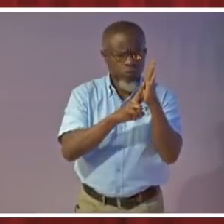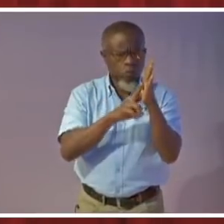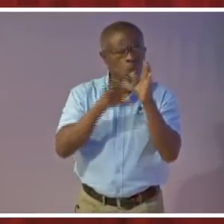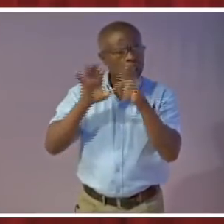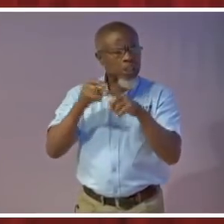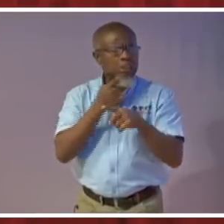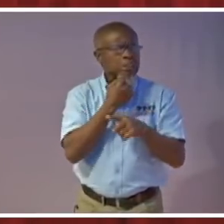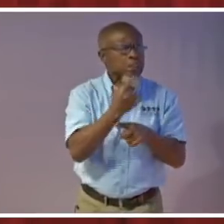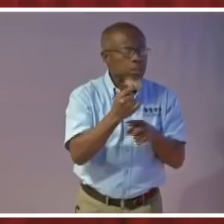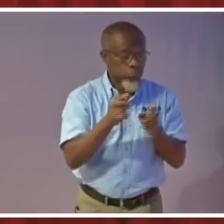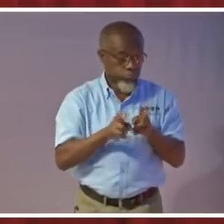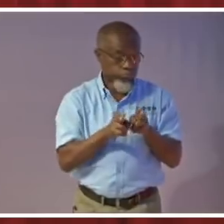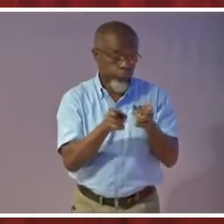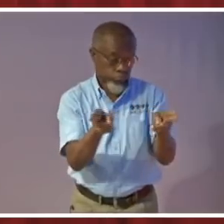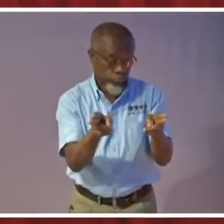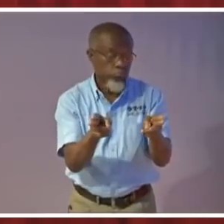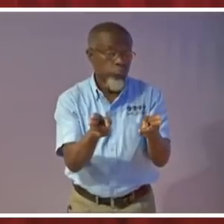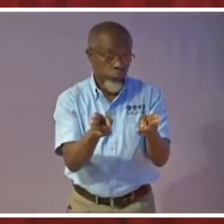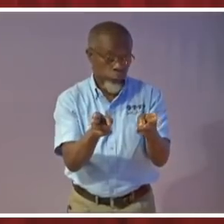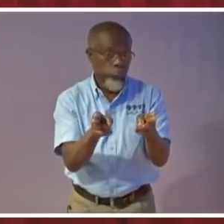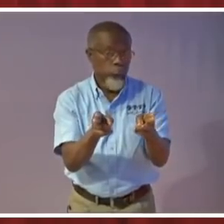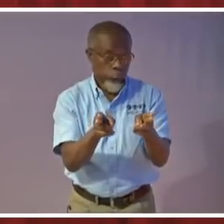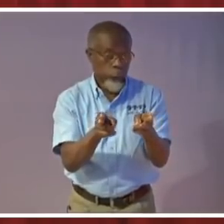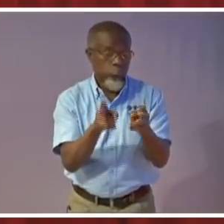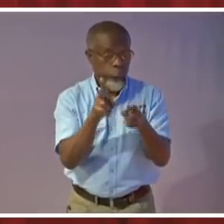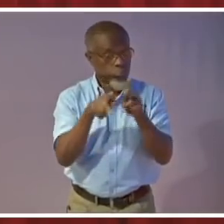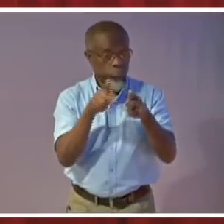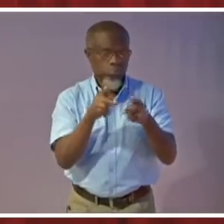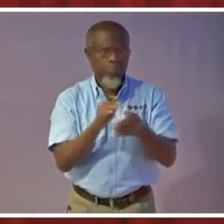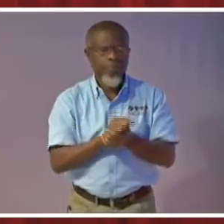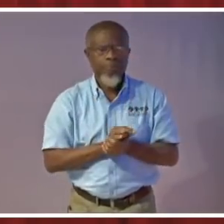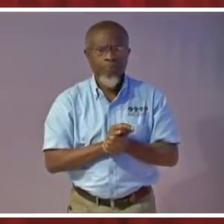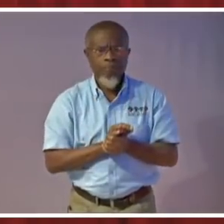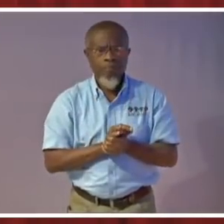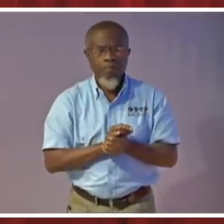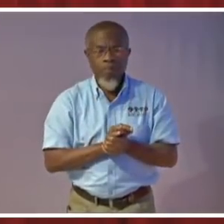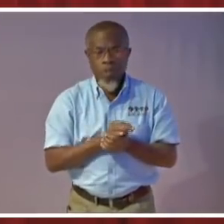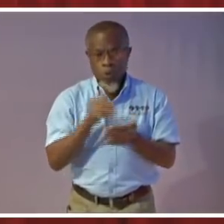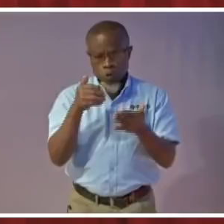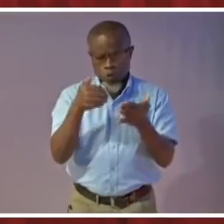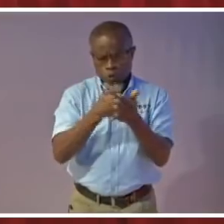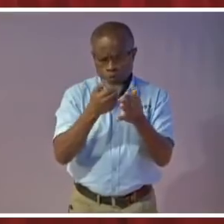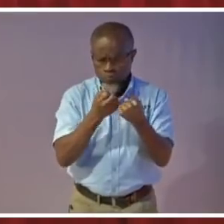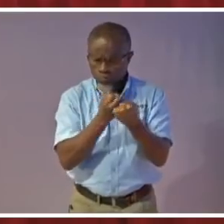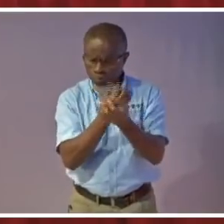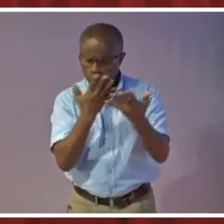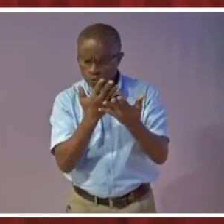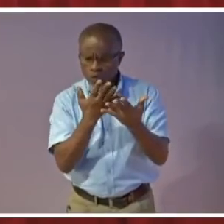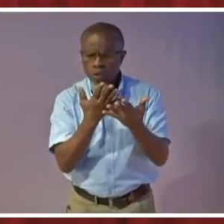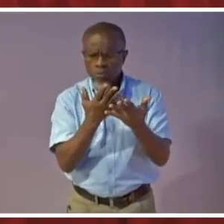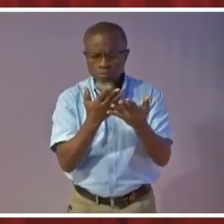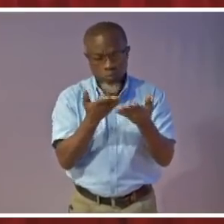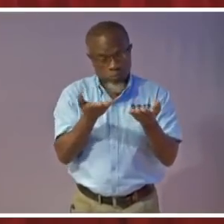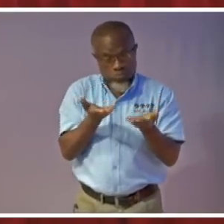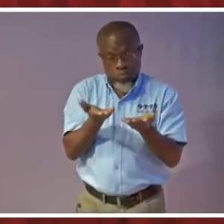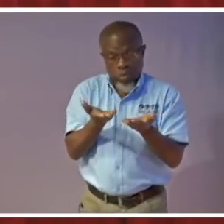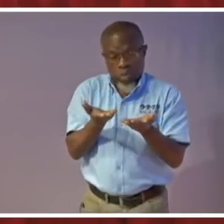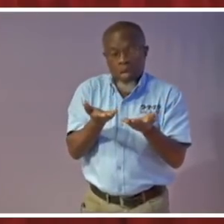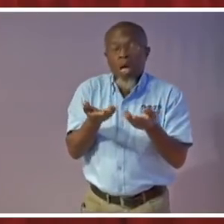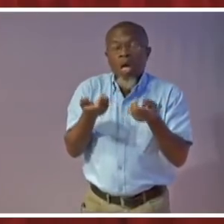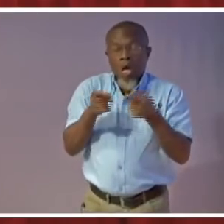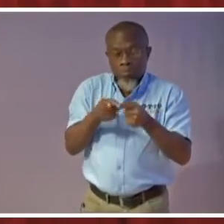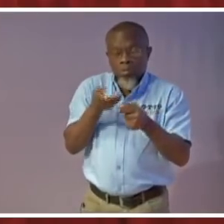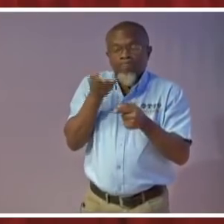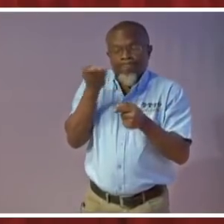Yeah. Thanks. Thanks very much, Kim. So the update I can give you is that this matter is before the courts, and the